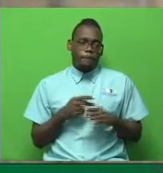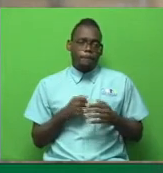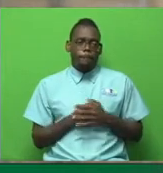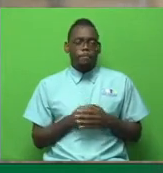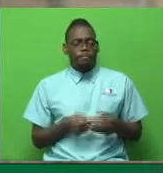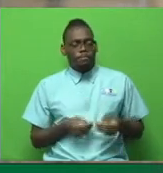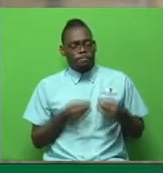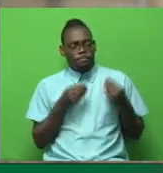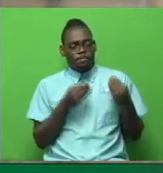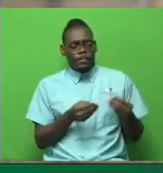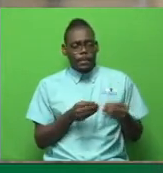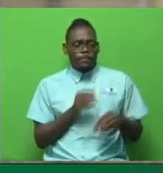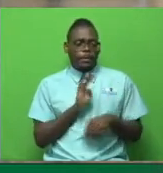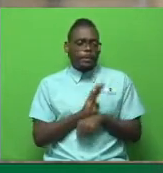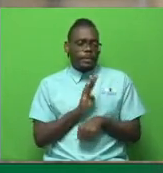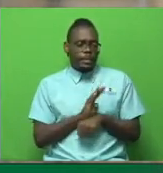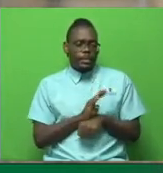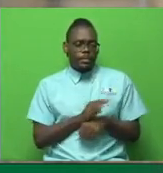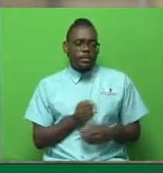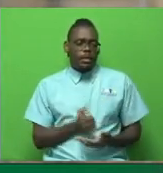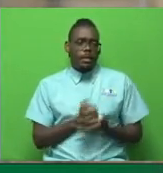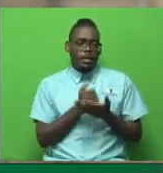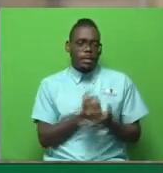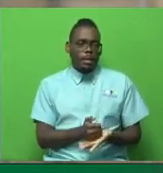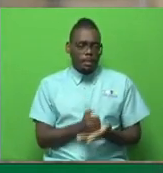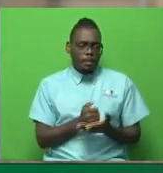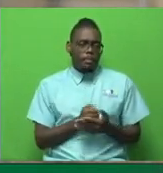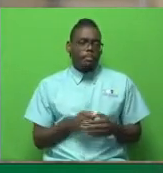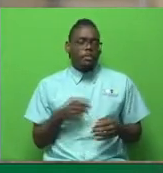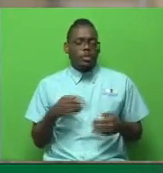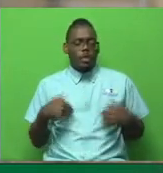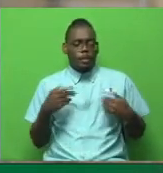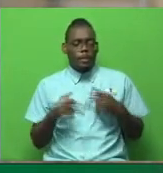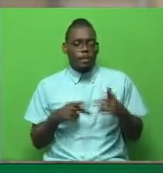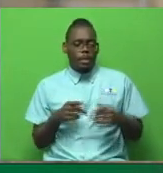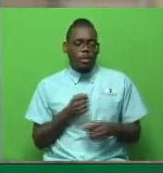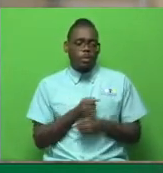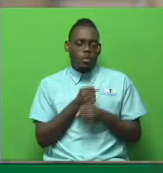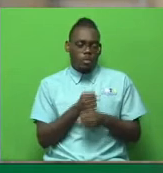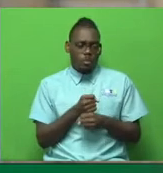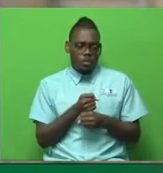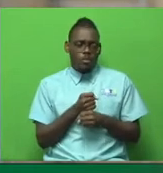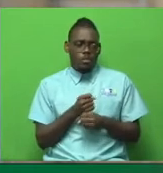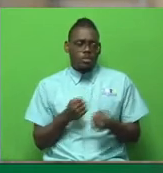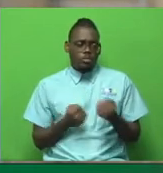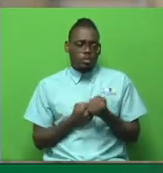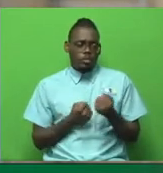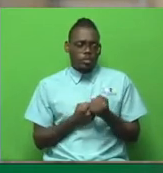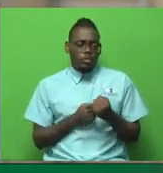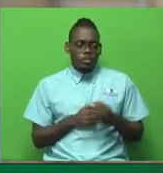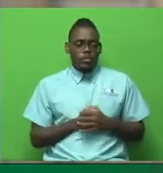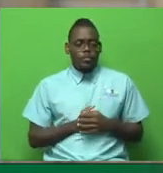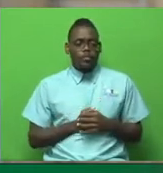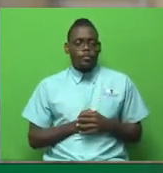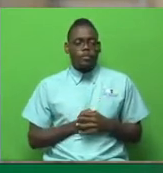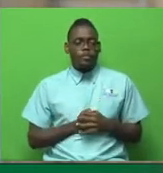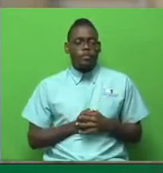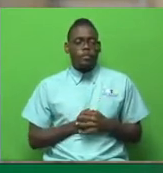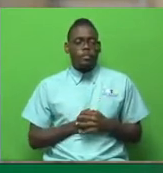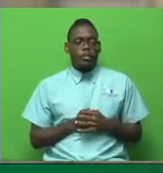learn um you know to learn at their own pace social grants totaling 5.4 billion